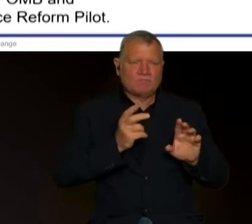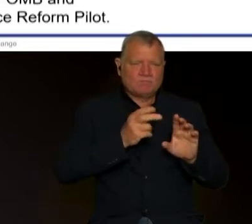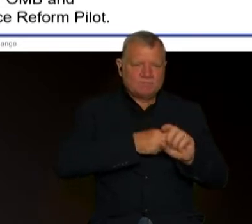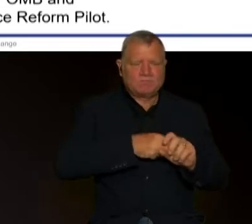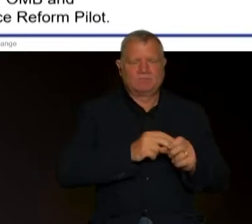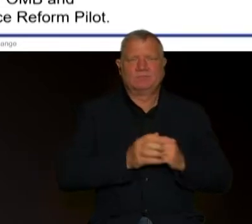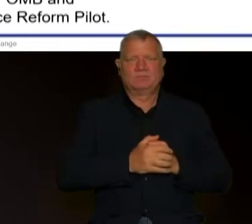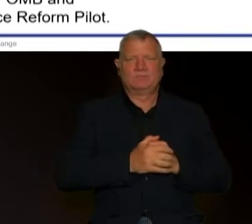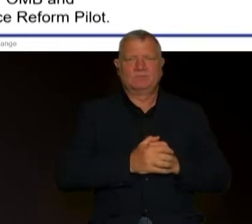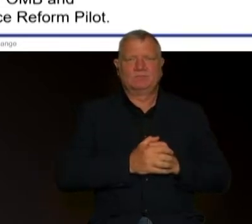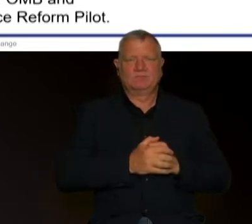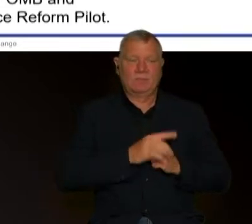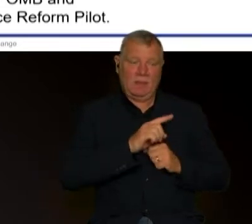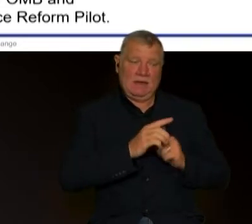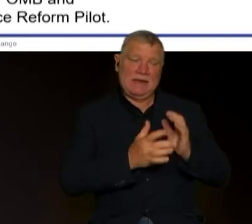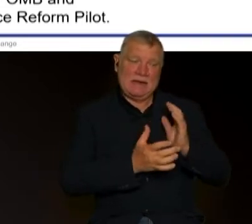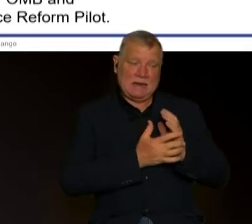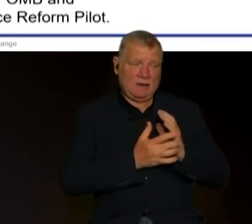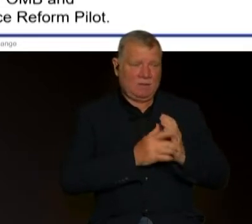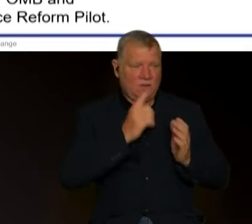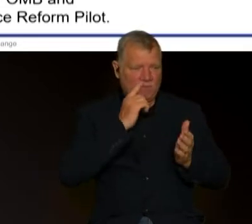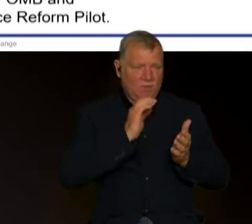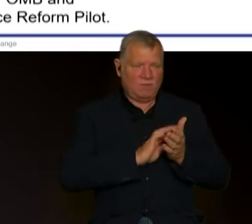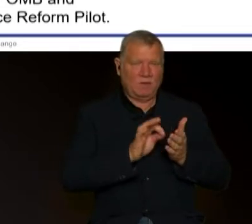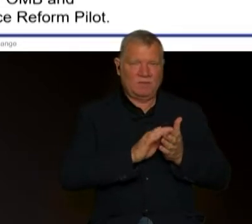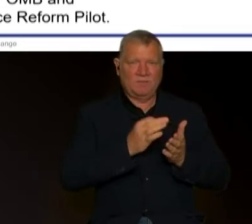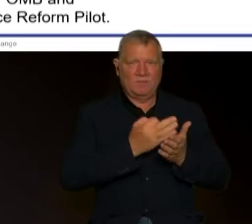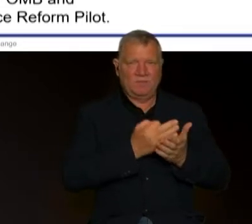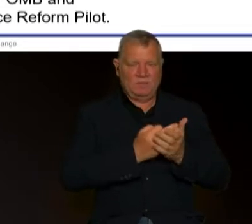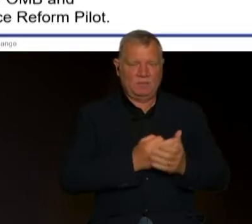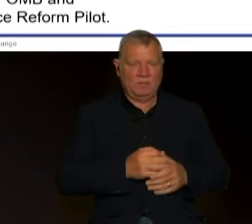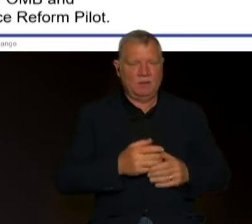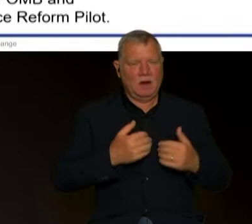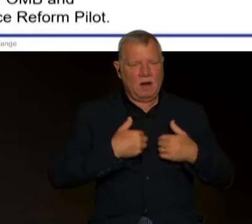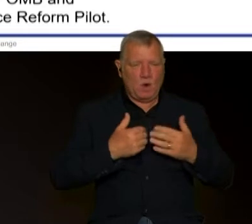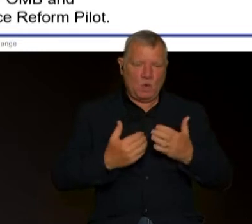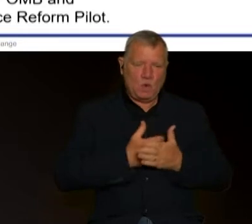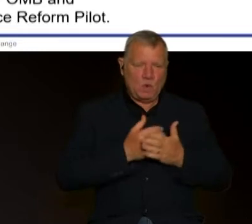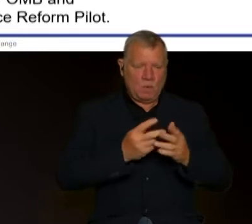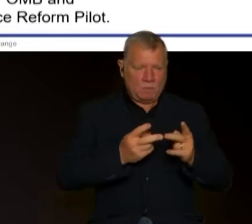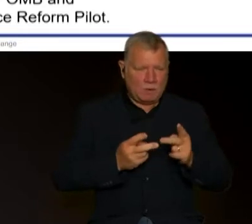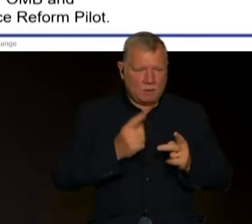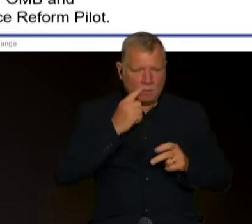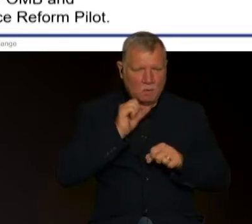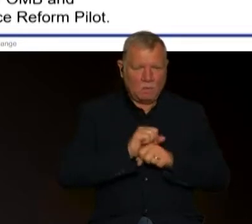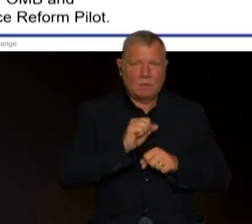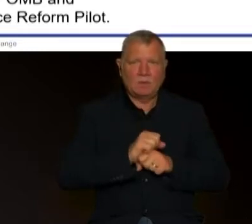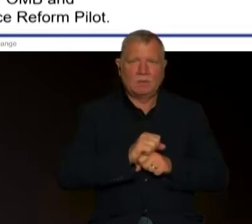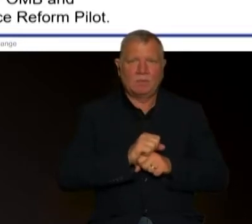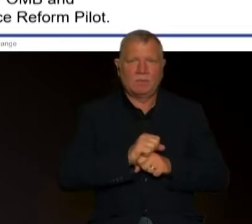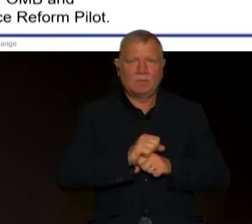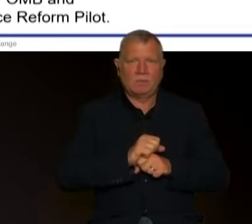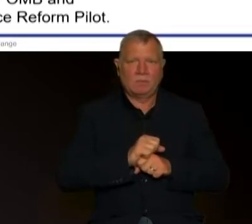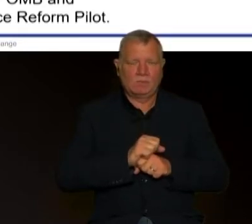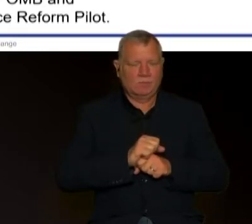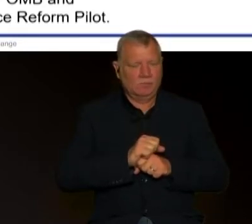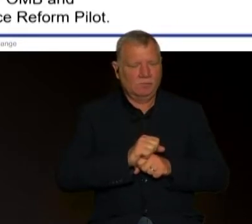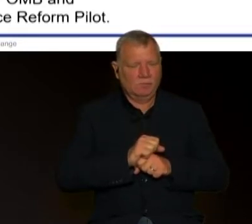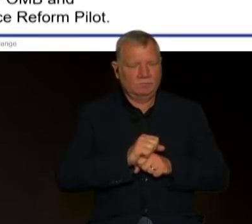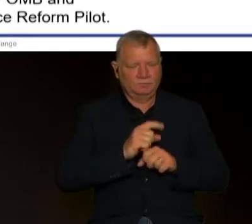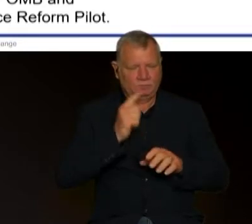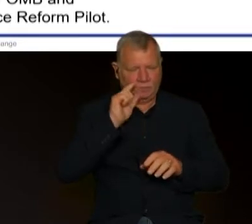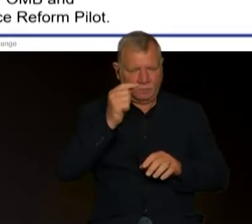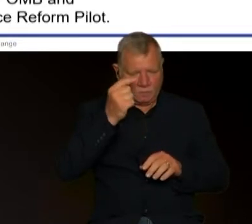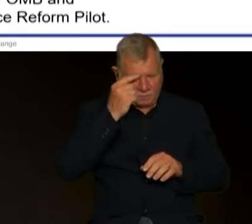received. These positions, which are very technical for financial accountants, new positions were created so that we could work with